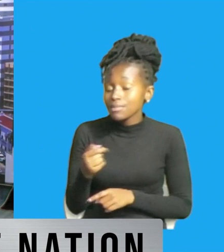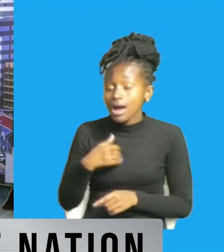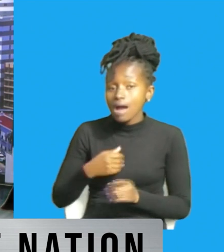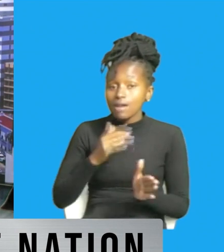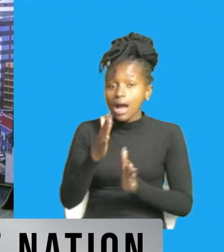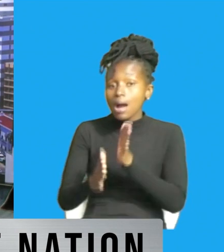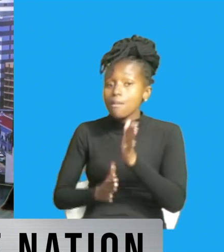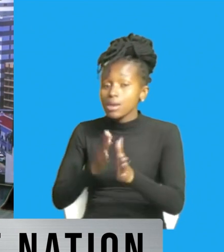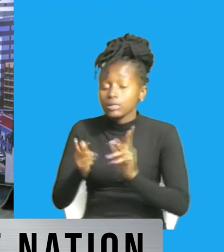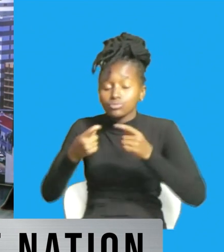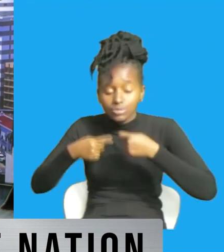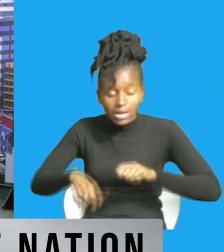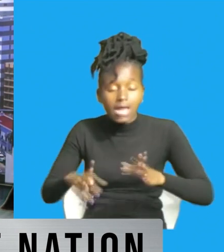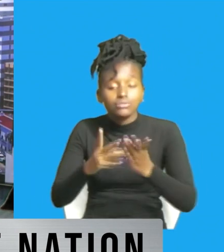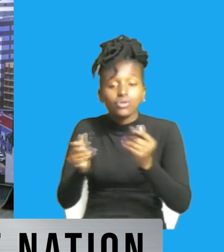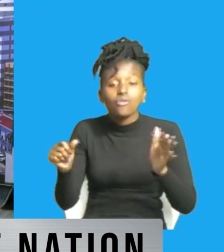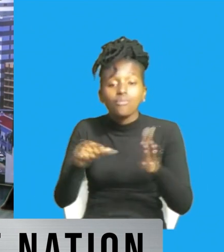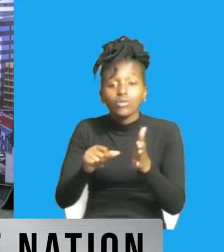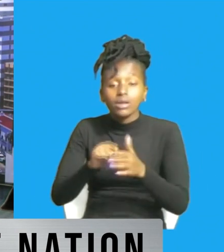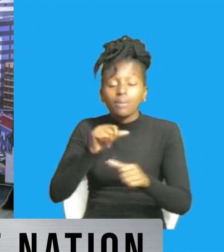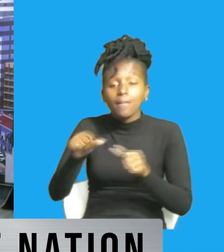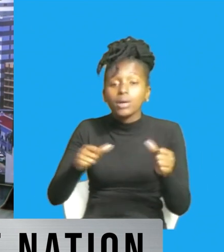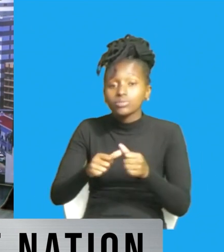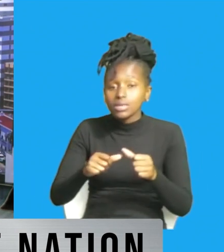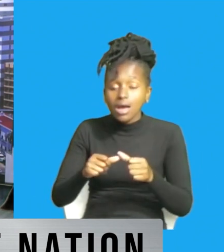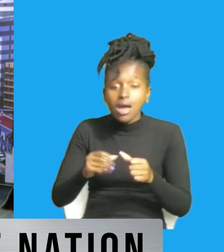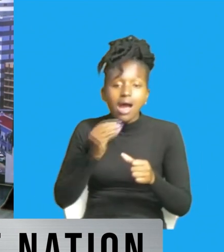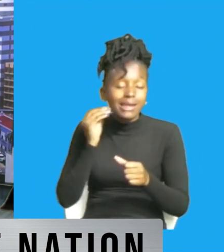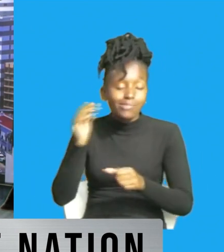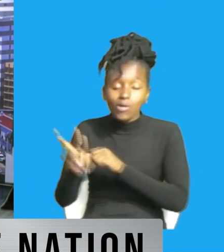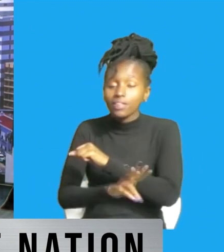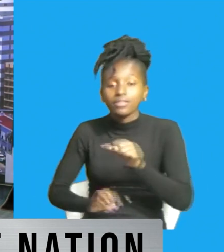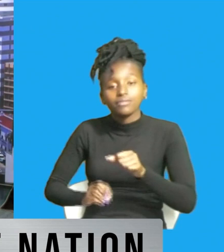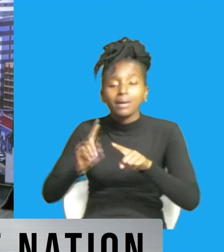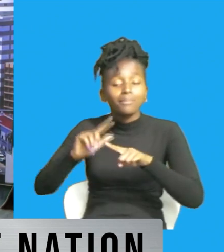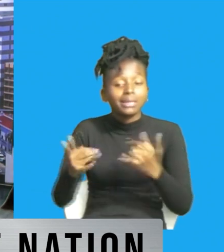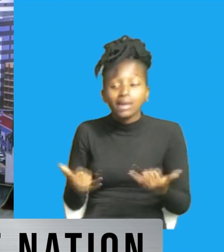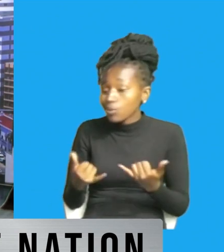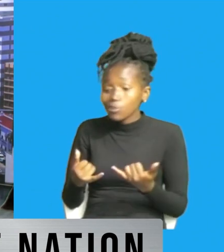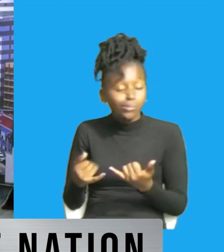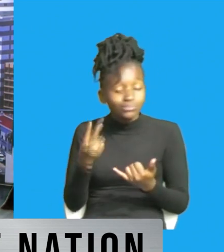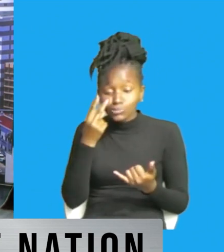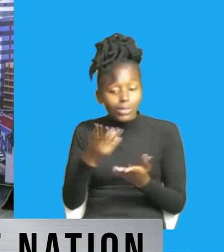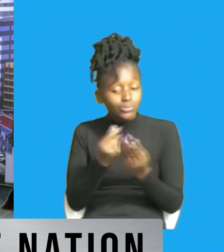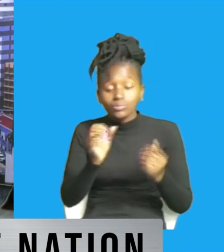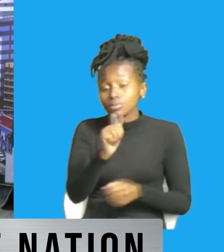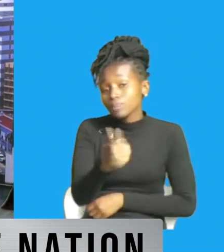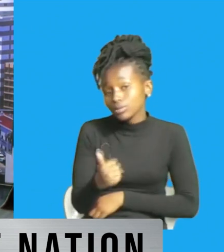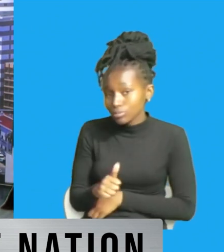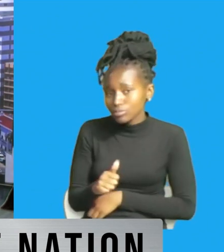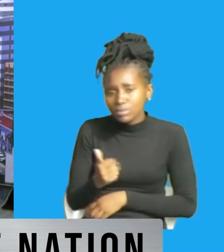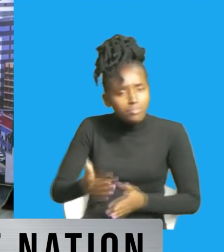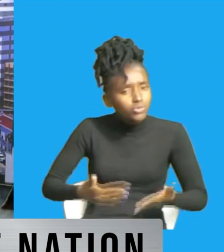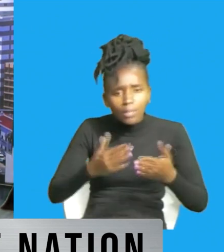banditry problem once and for all. Can't we give them time? We have given them time. We are still giving them time. That Jonah, however,